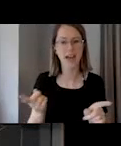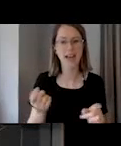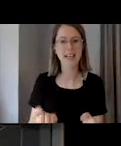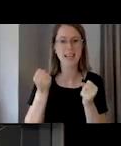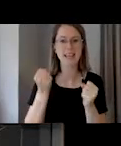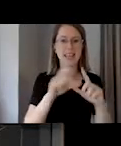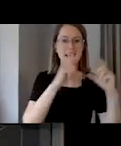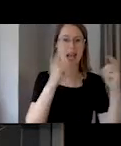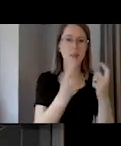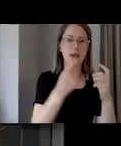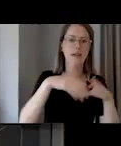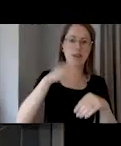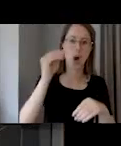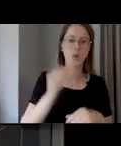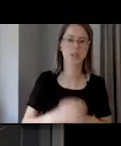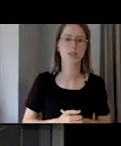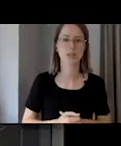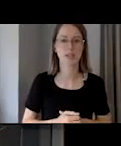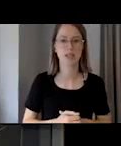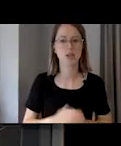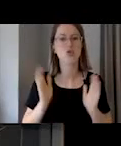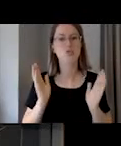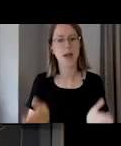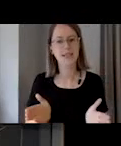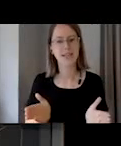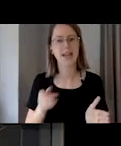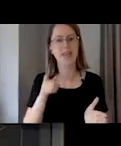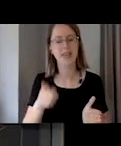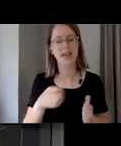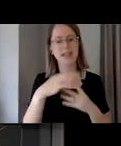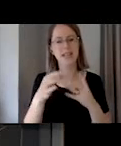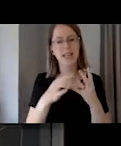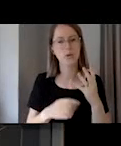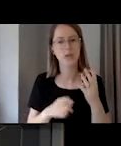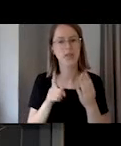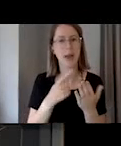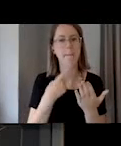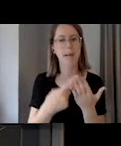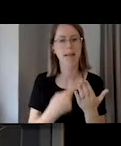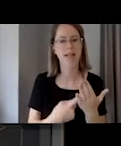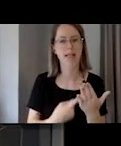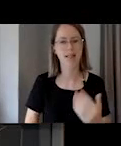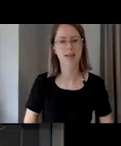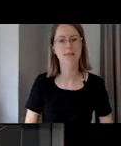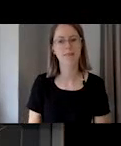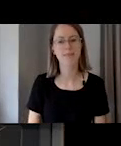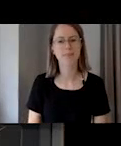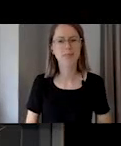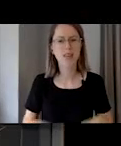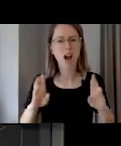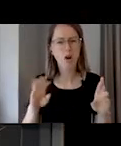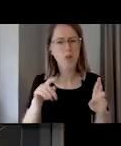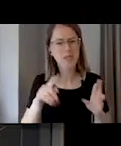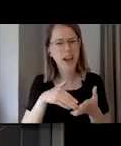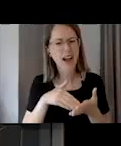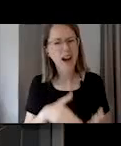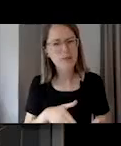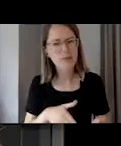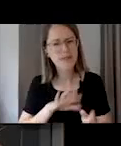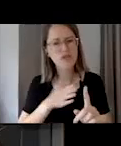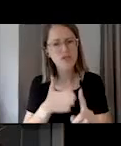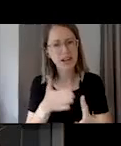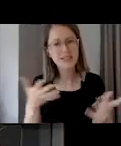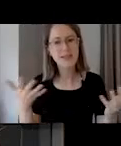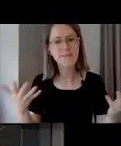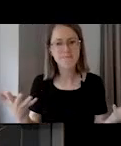cabinet vote to mandate the details in the bill. I hope that helps as a strategy, and